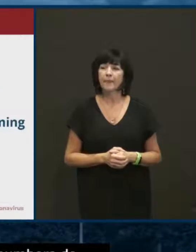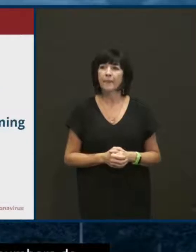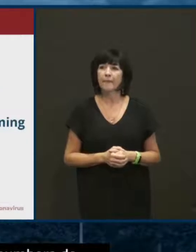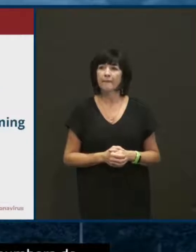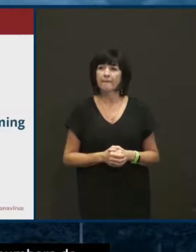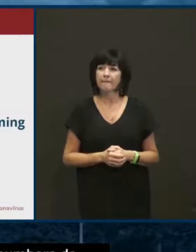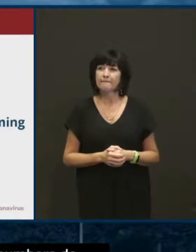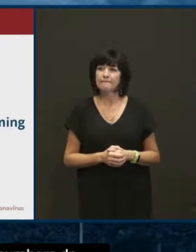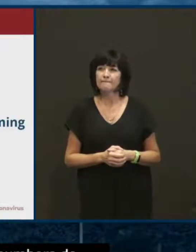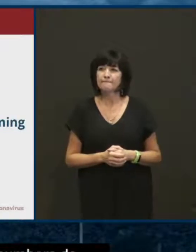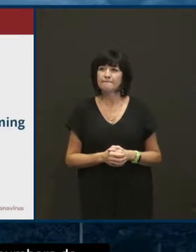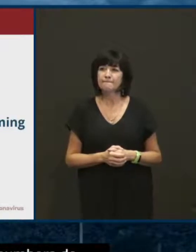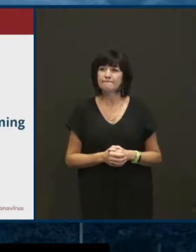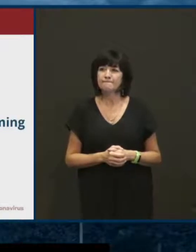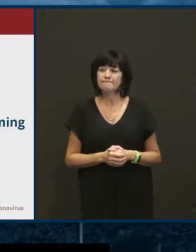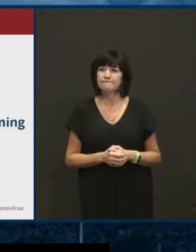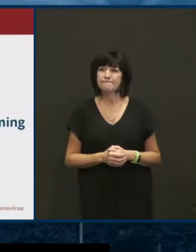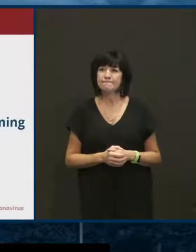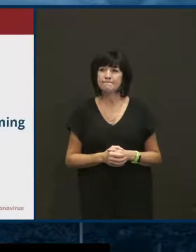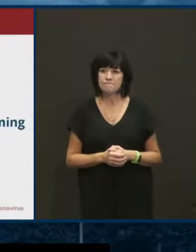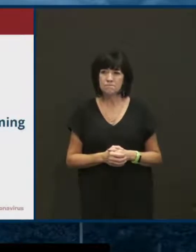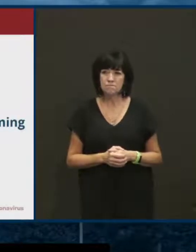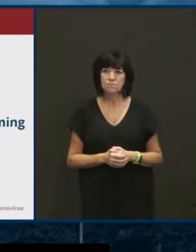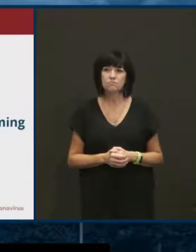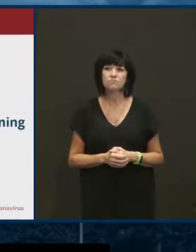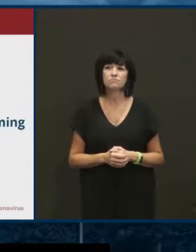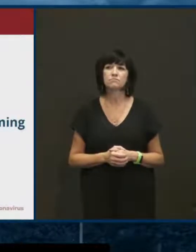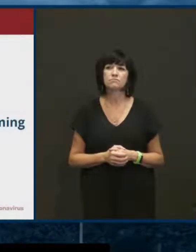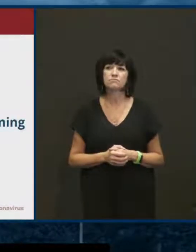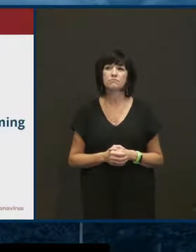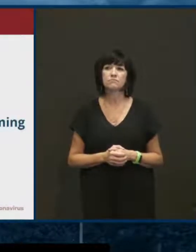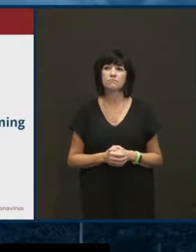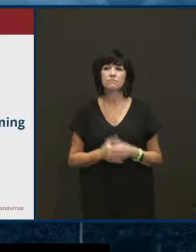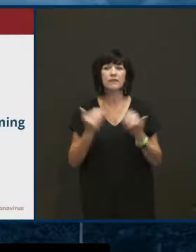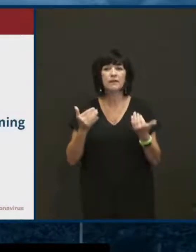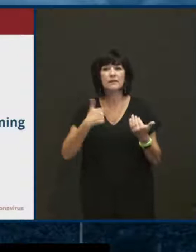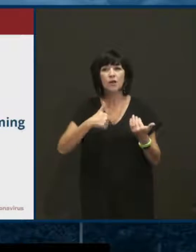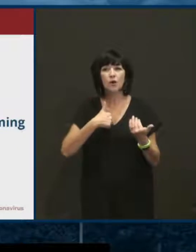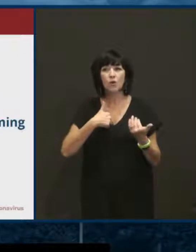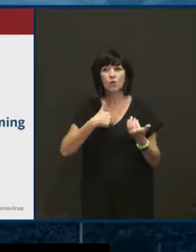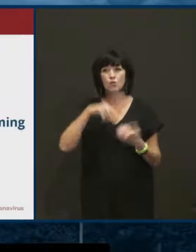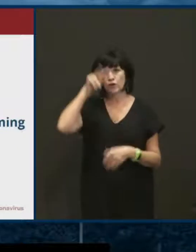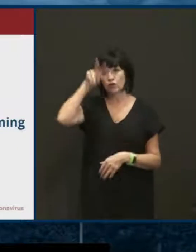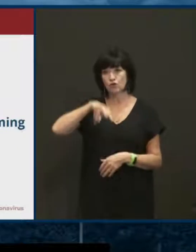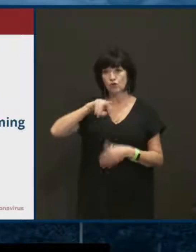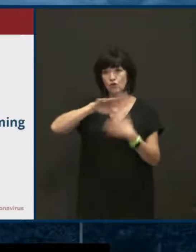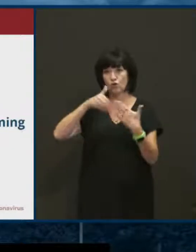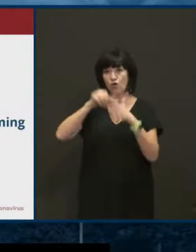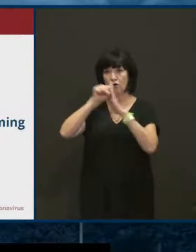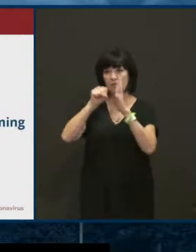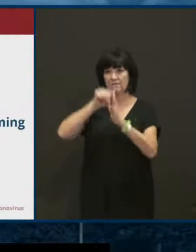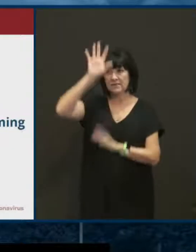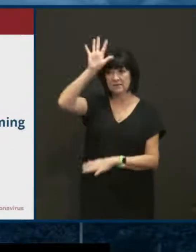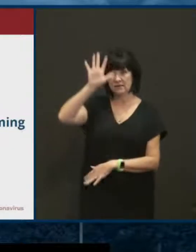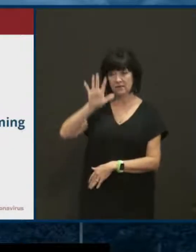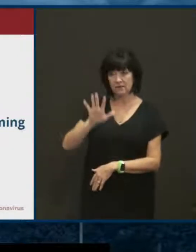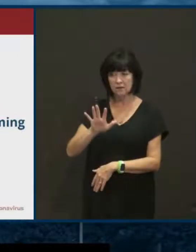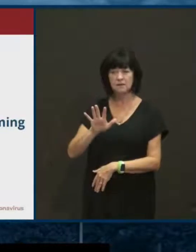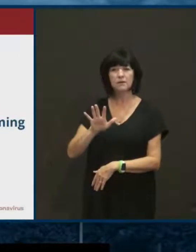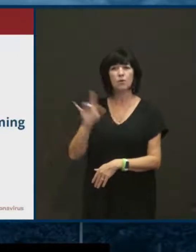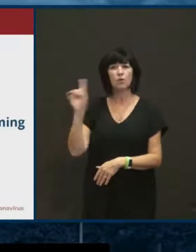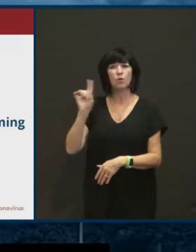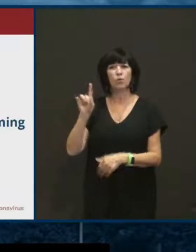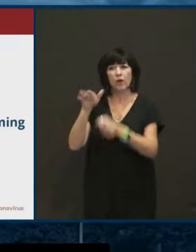Let me talk about areas of concern in our state. Some have